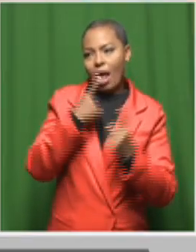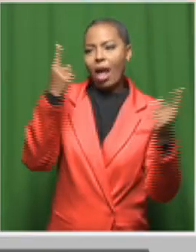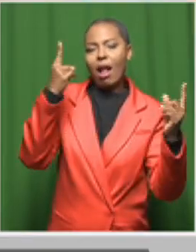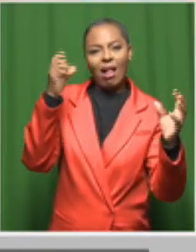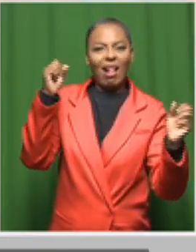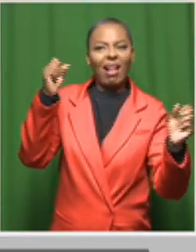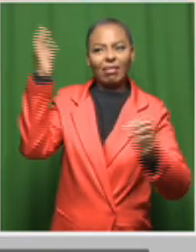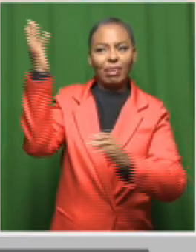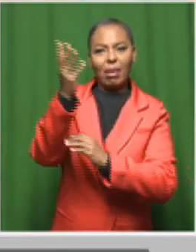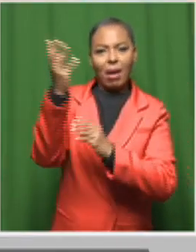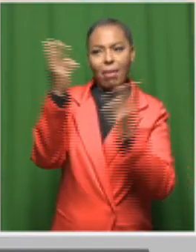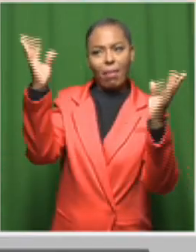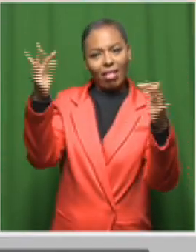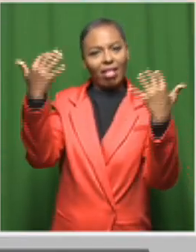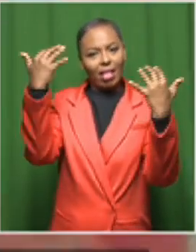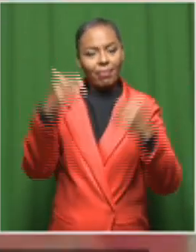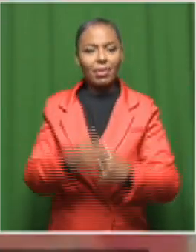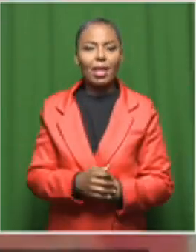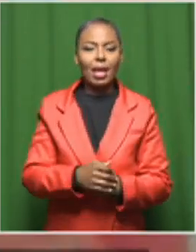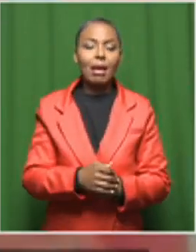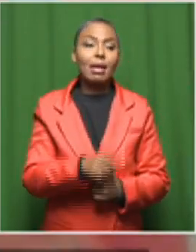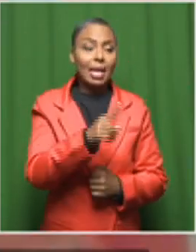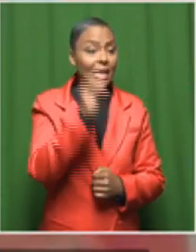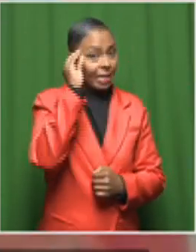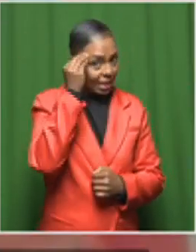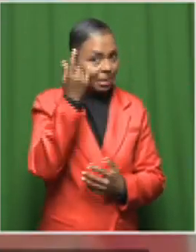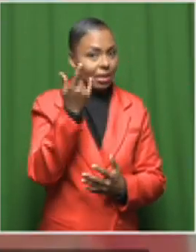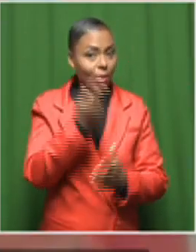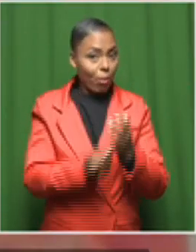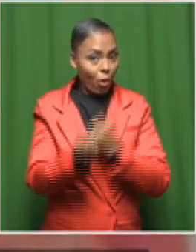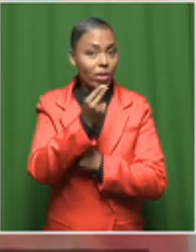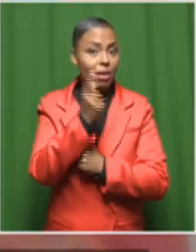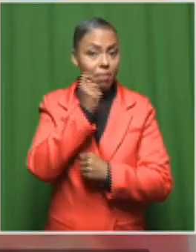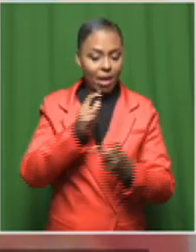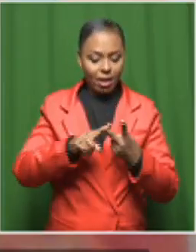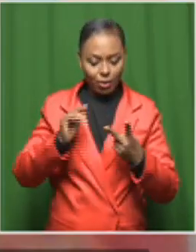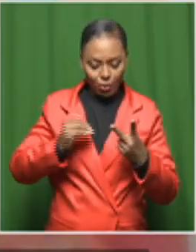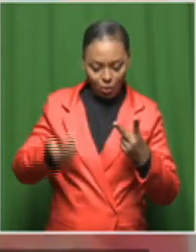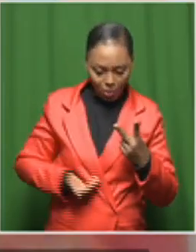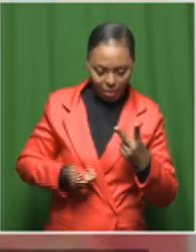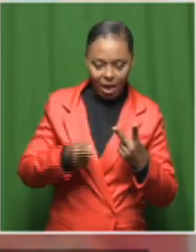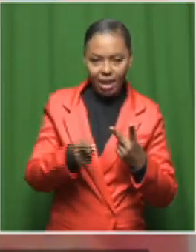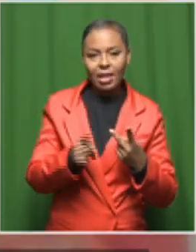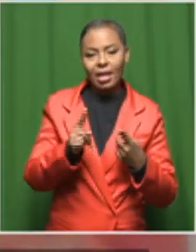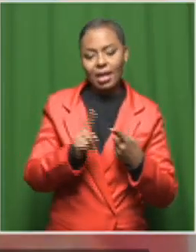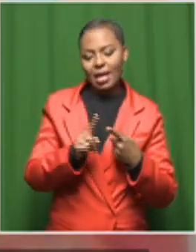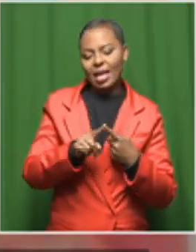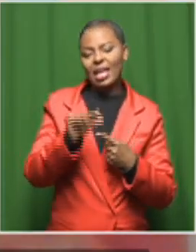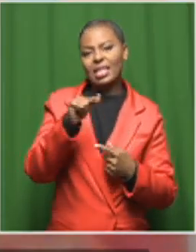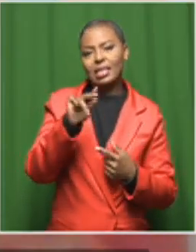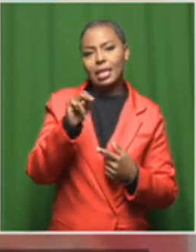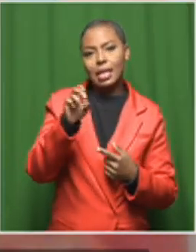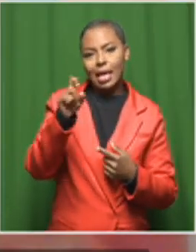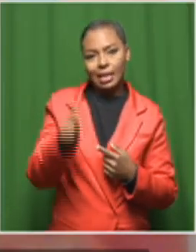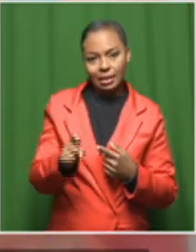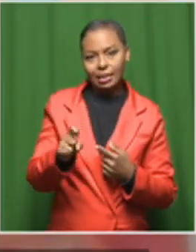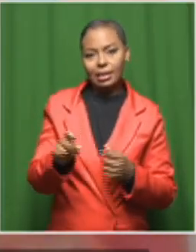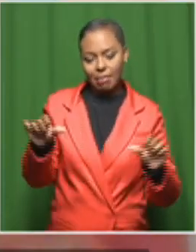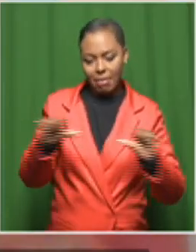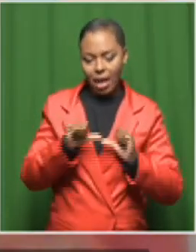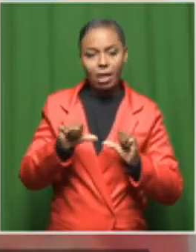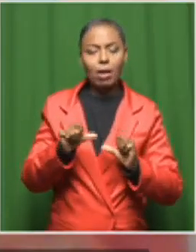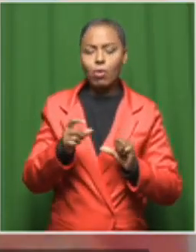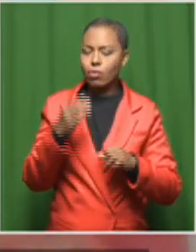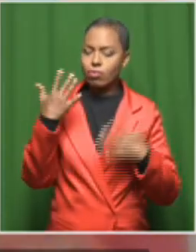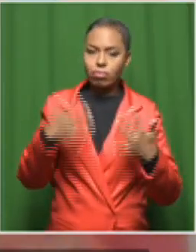very interesting tournament this year in both the men and women's singles. We know that Jannik Sinner's come back from a doping ban, but he's playing fantastic tennis